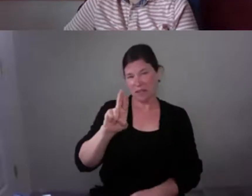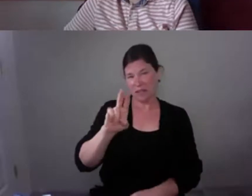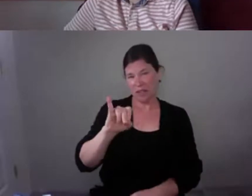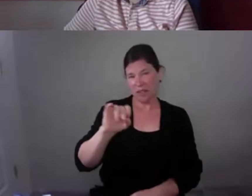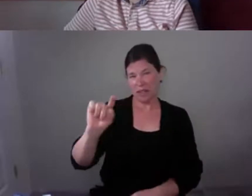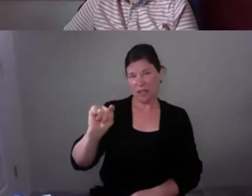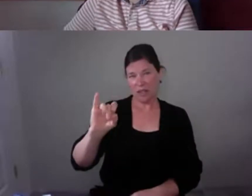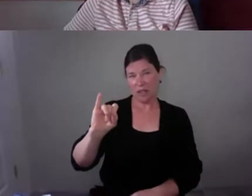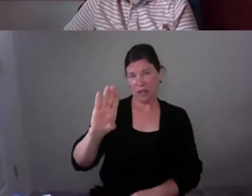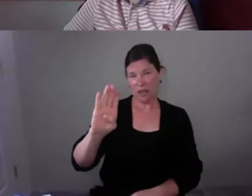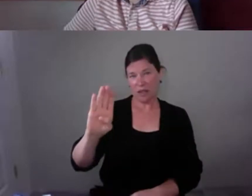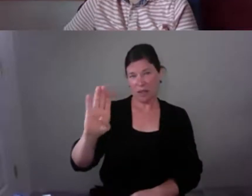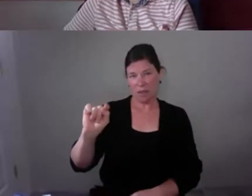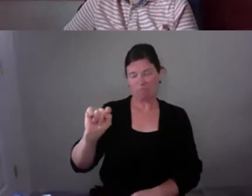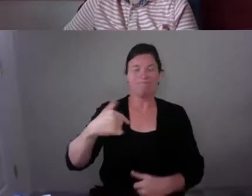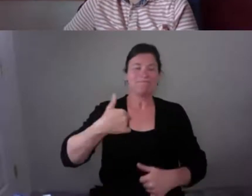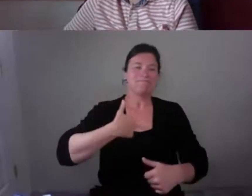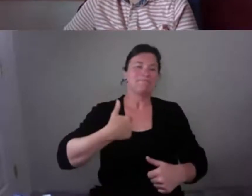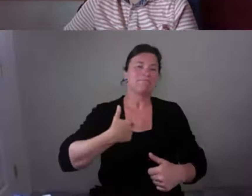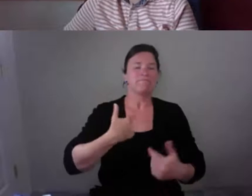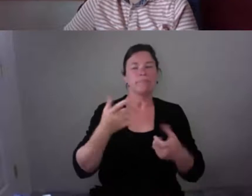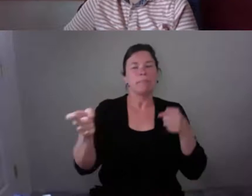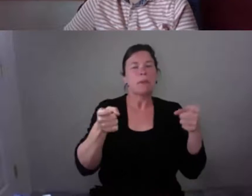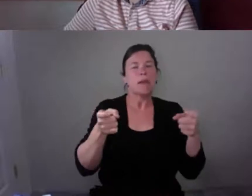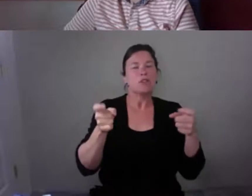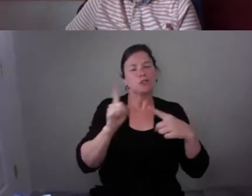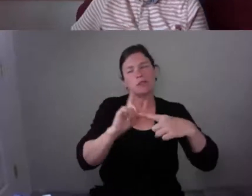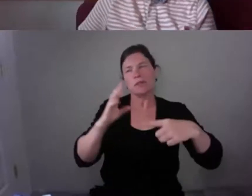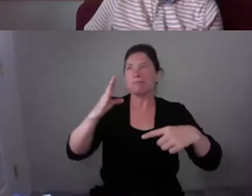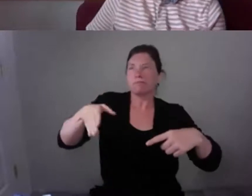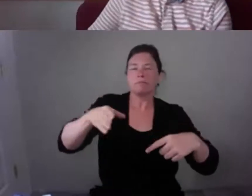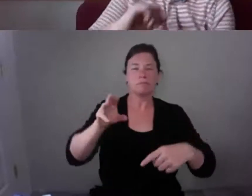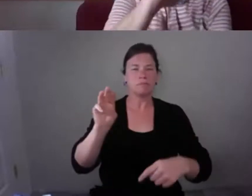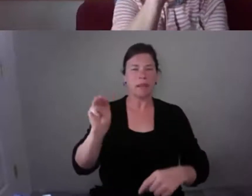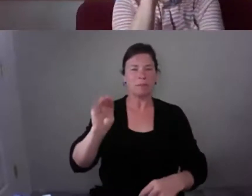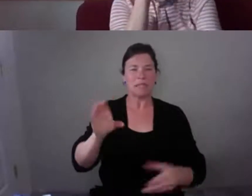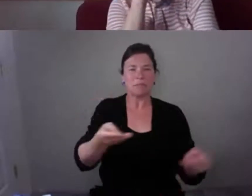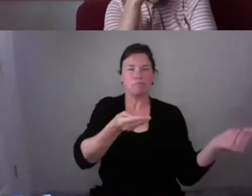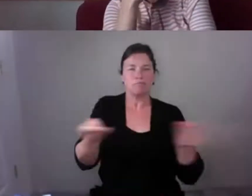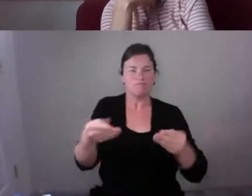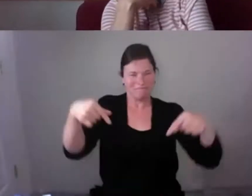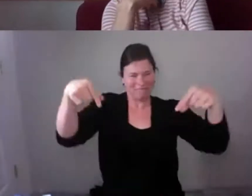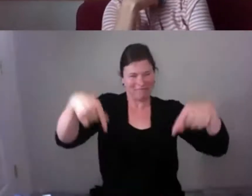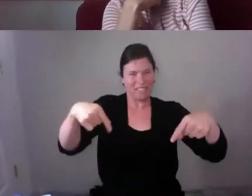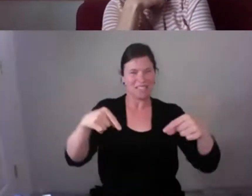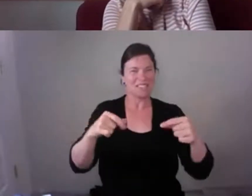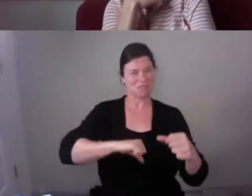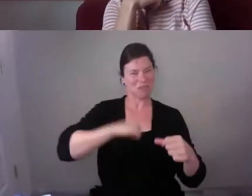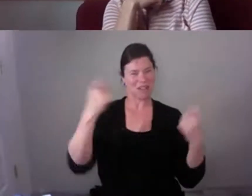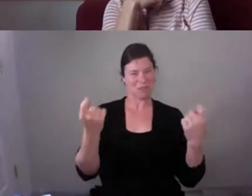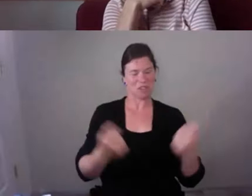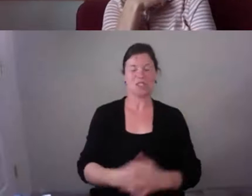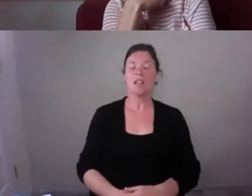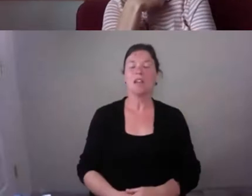stage manager slash MC for today's Disability Pride. So let's go